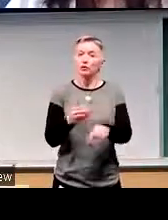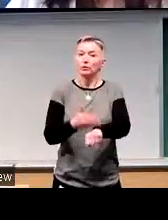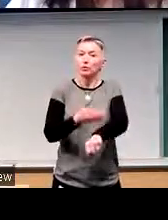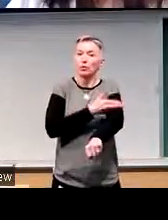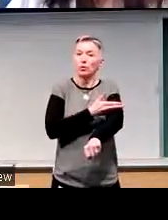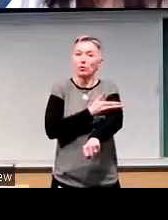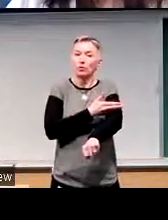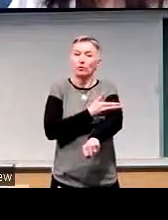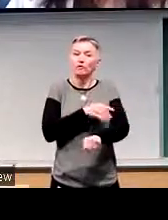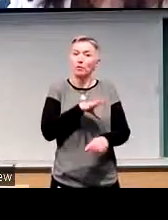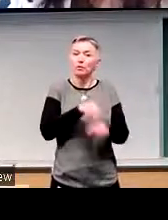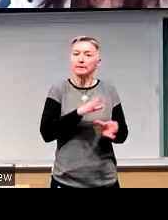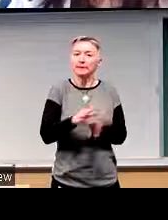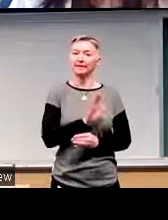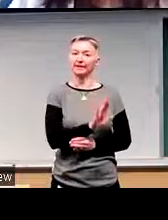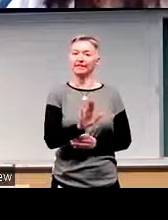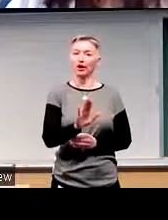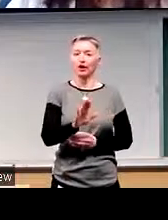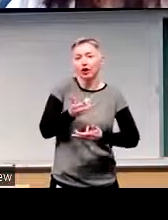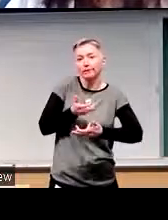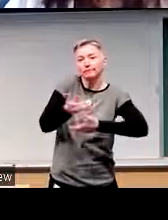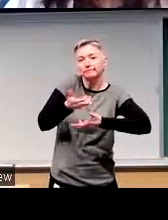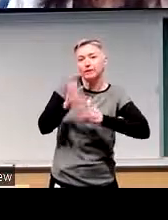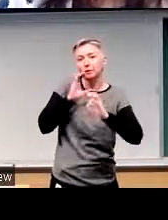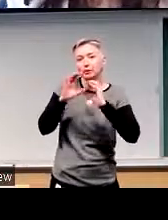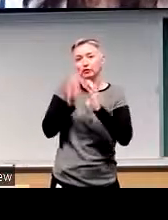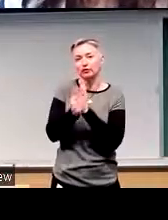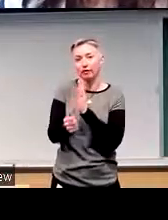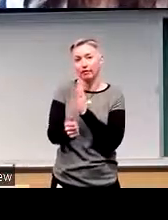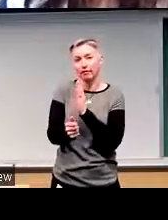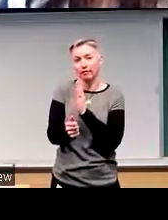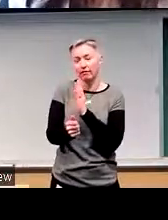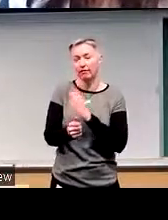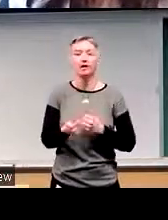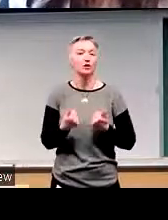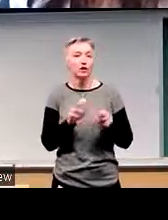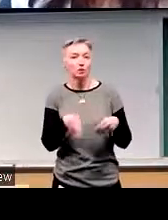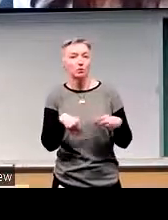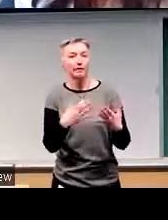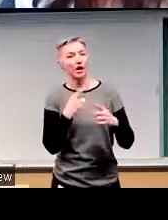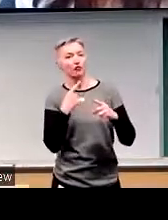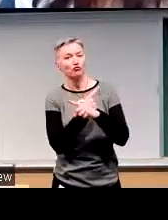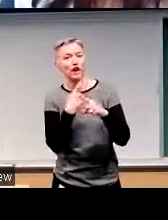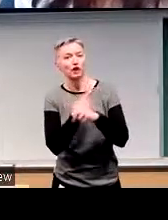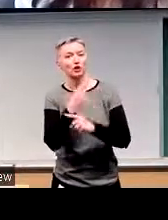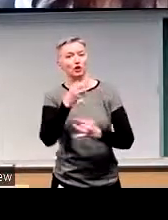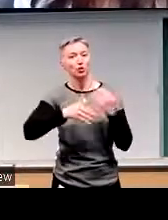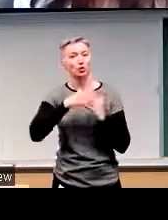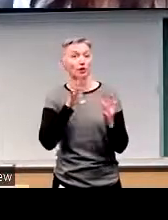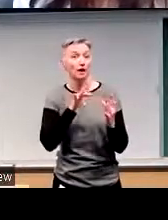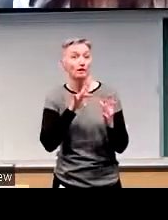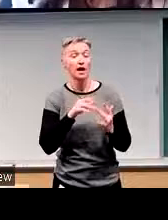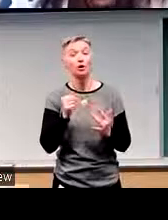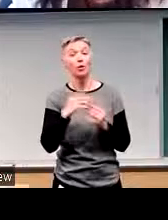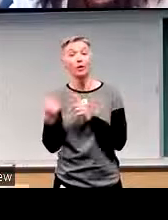participants' interpersonal communication skills, by providing regular social contact or